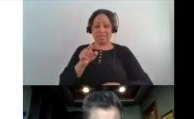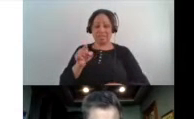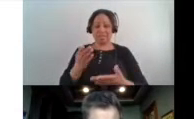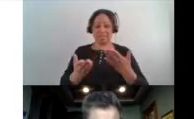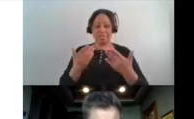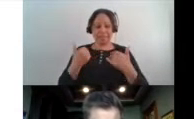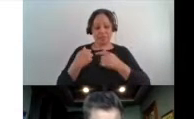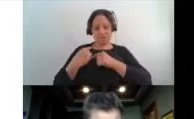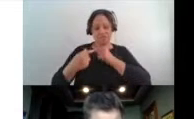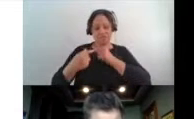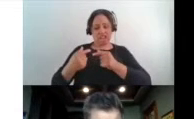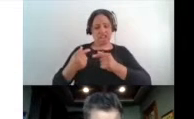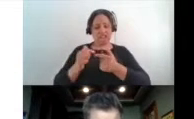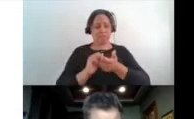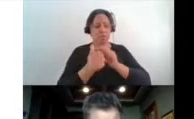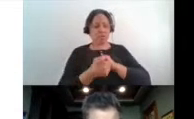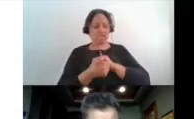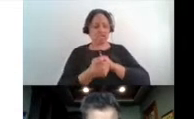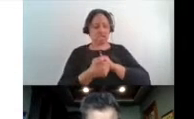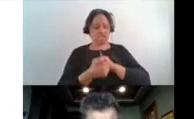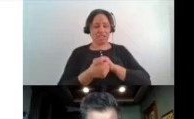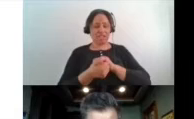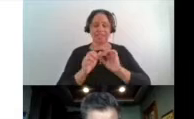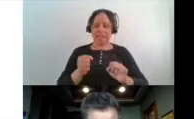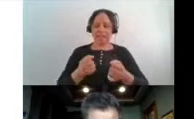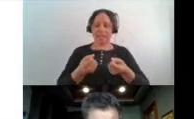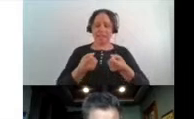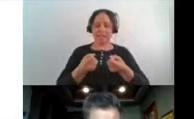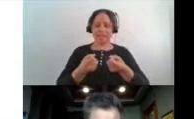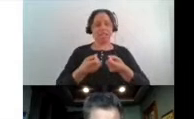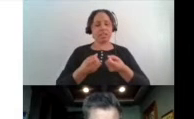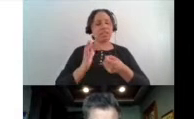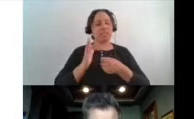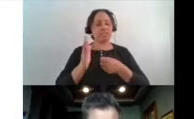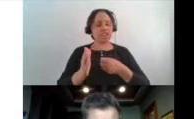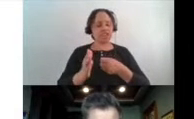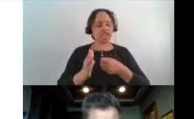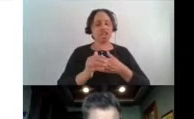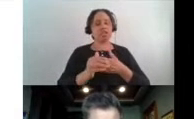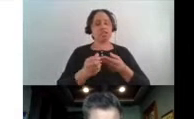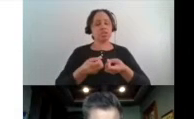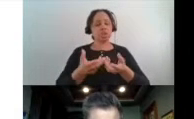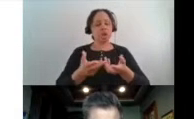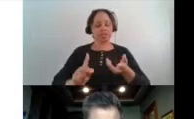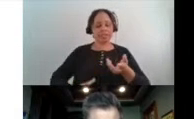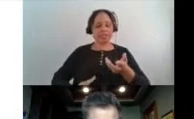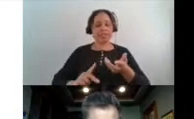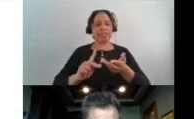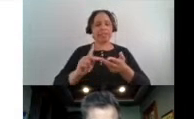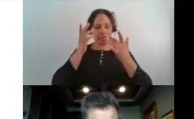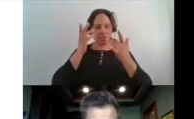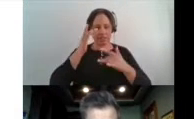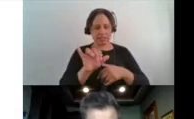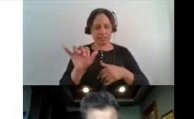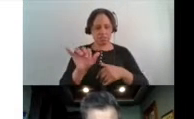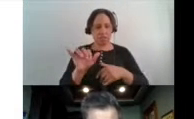either acquired or inherited that can eventually lead to kidney disease as well. But the thing to point here is that this is really a combination of nature